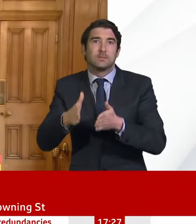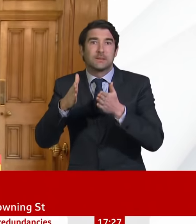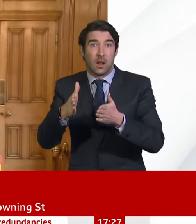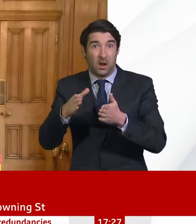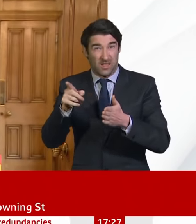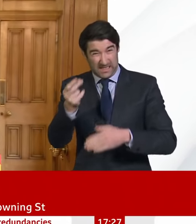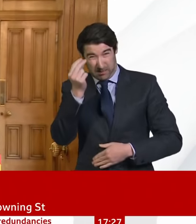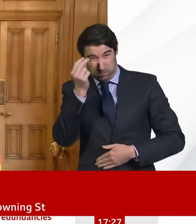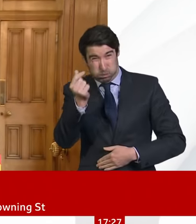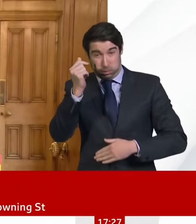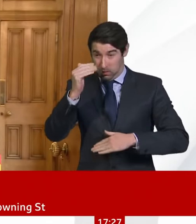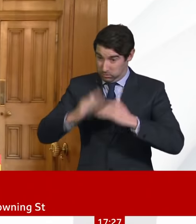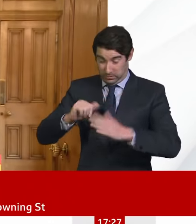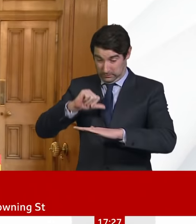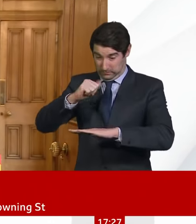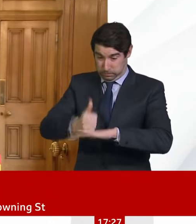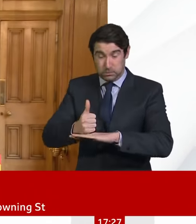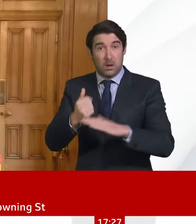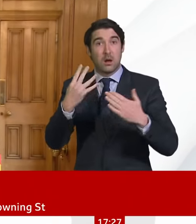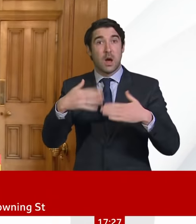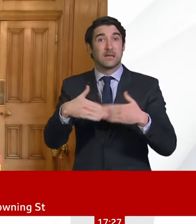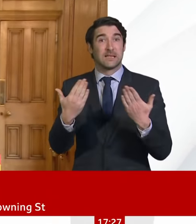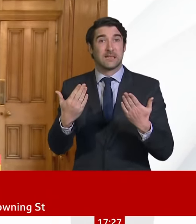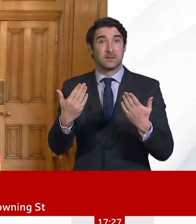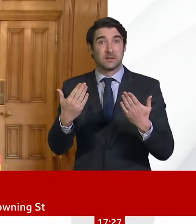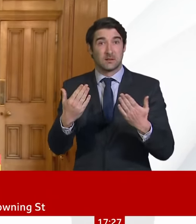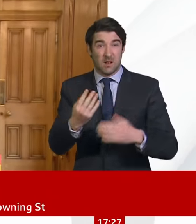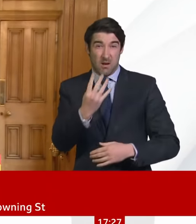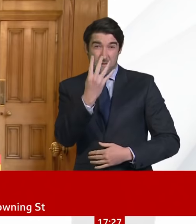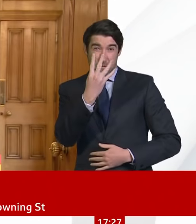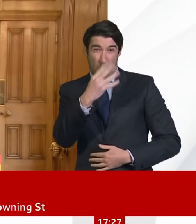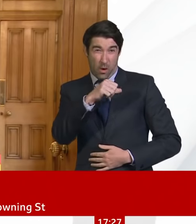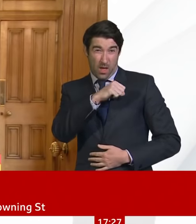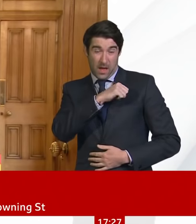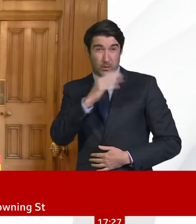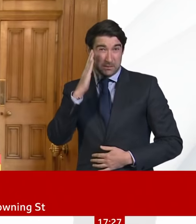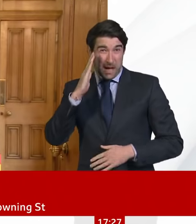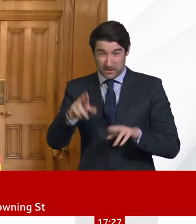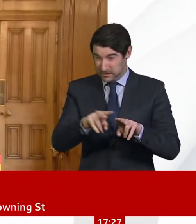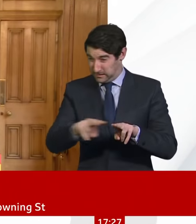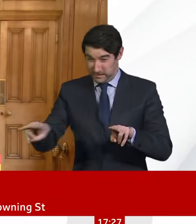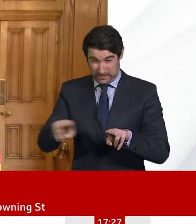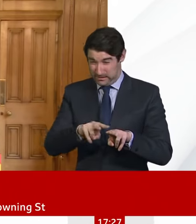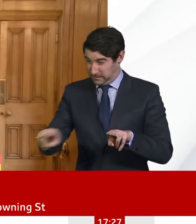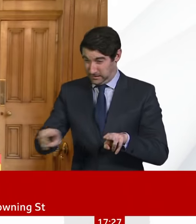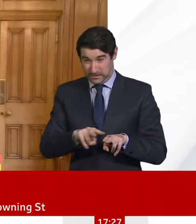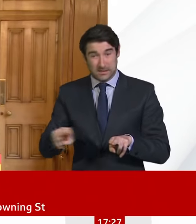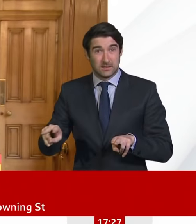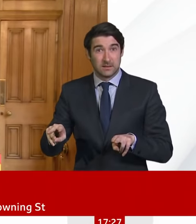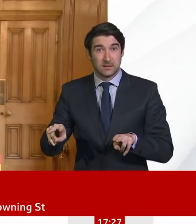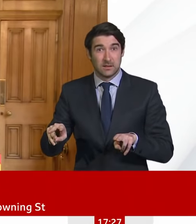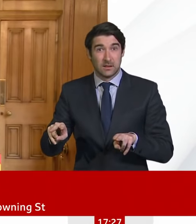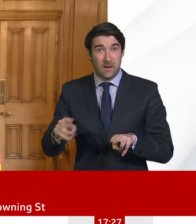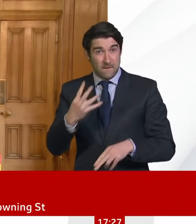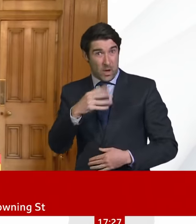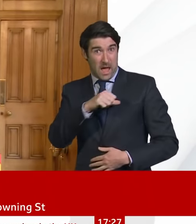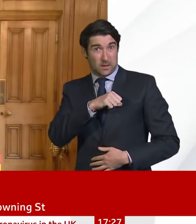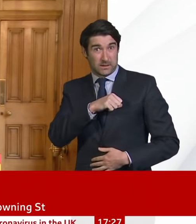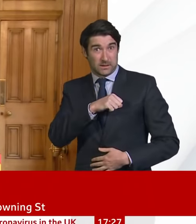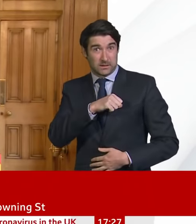of 10 district general hospitals. And there's more to come in Birmingham, Manchester, and